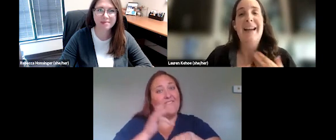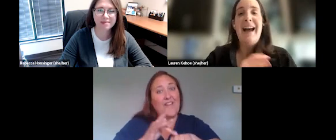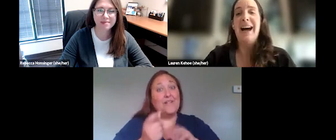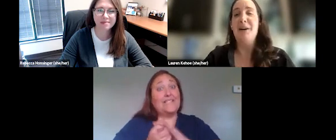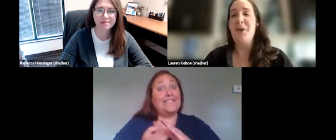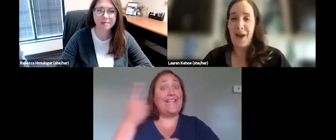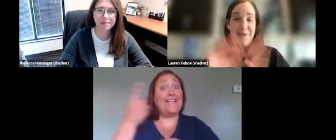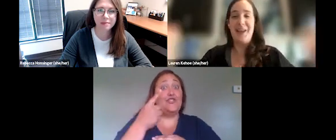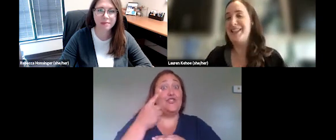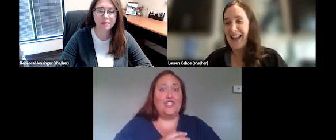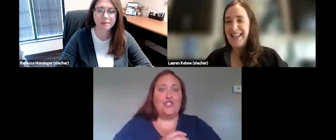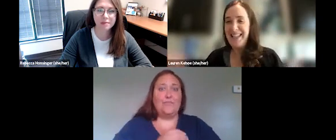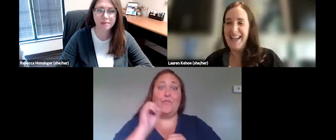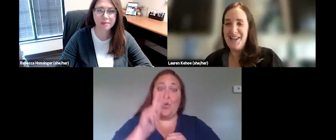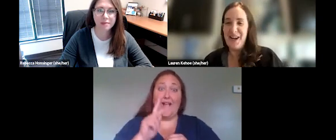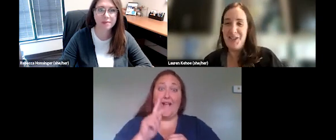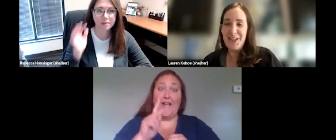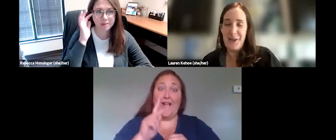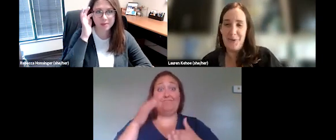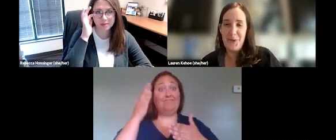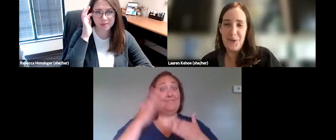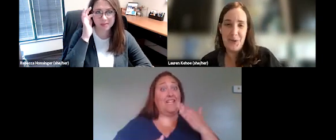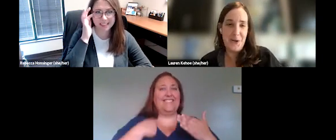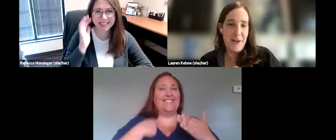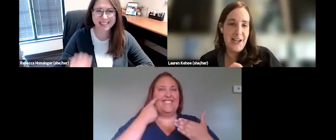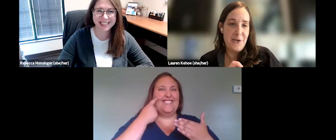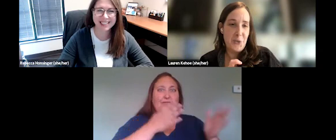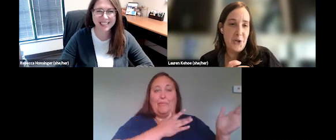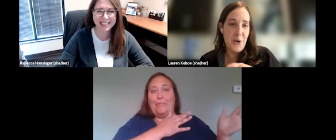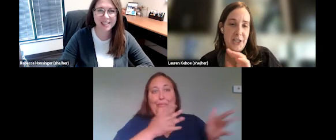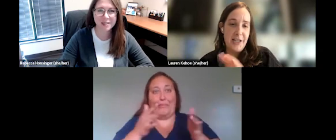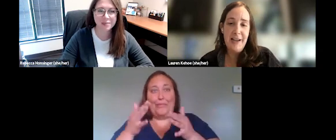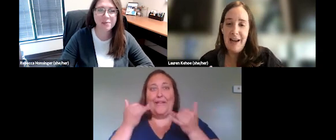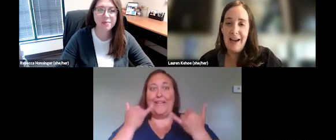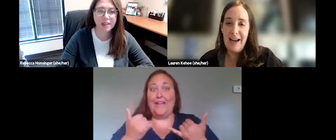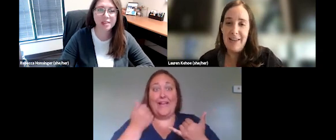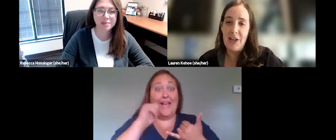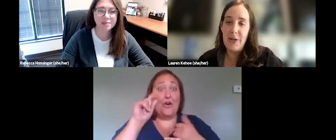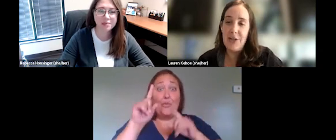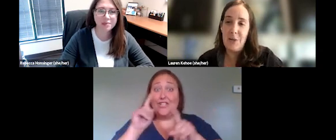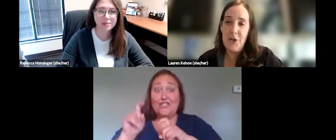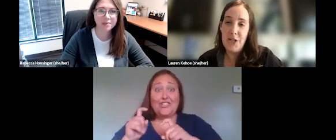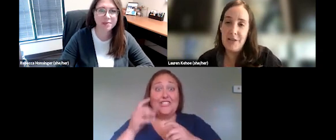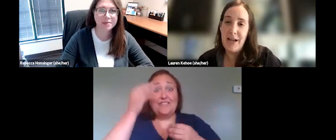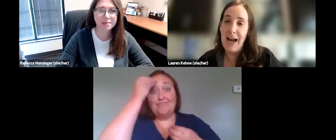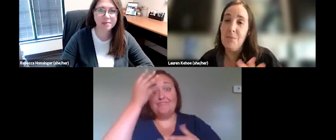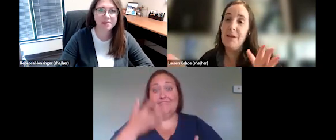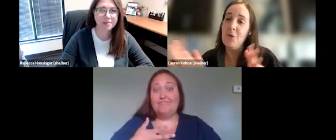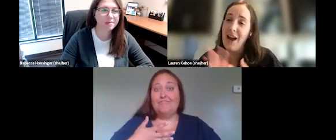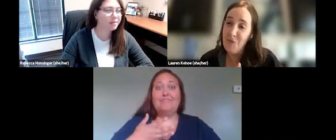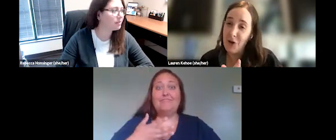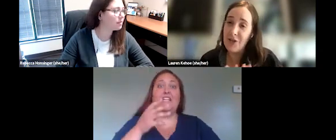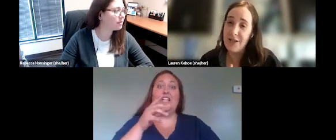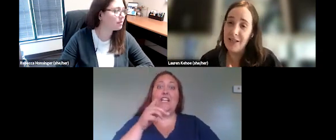year. Okay, so that is the end. I know I just went through so much, and I know there's one question in the Q&A, so I appreciate your time.